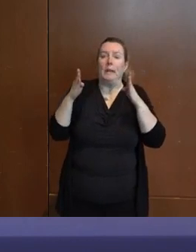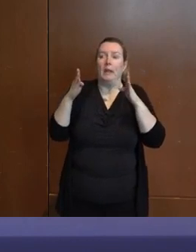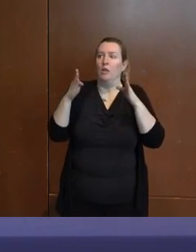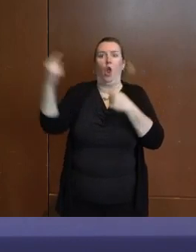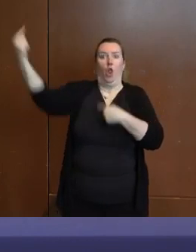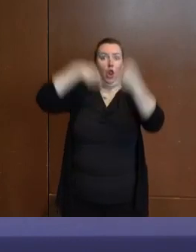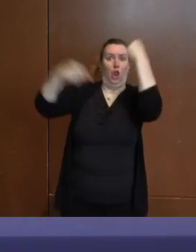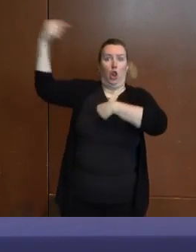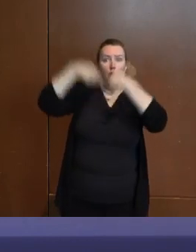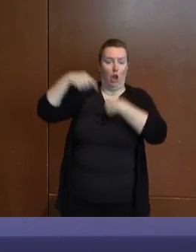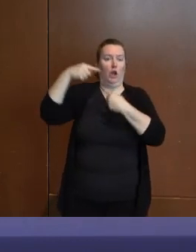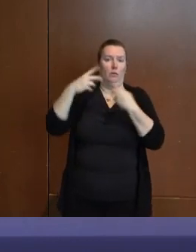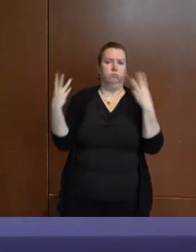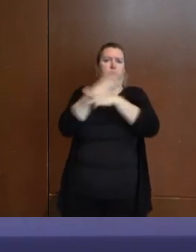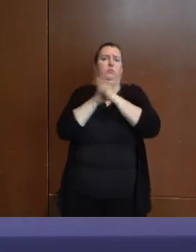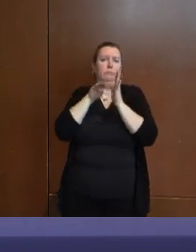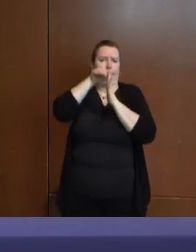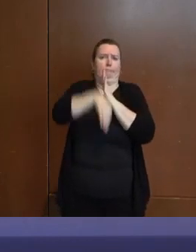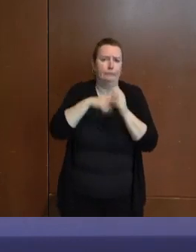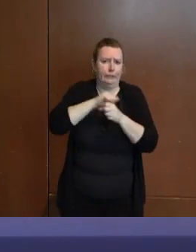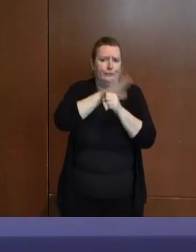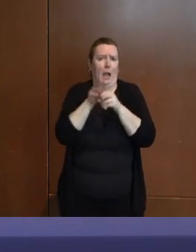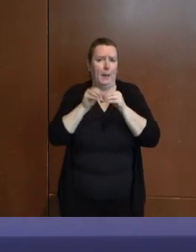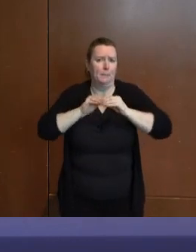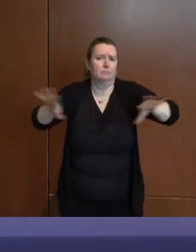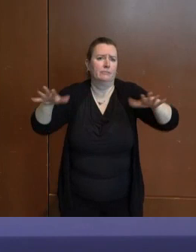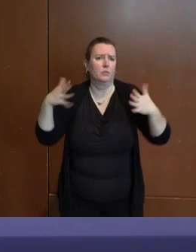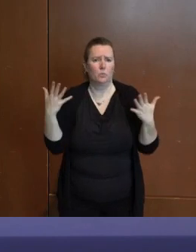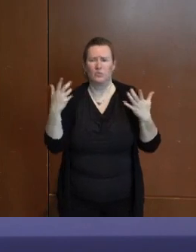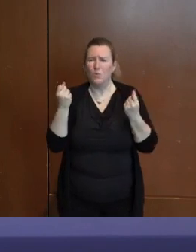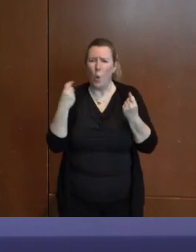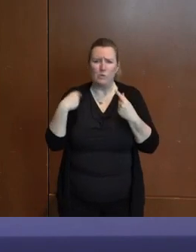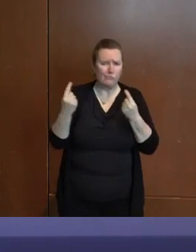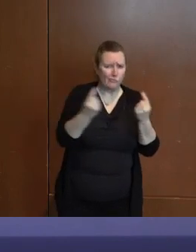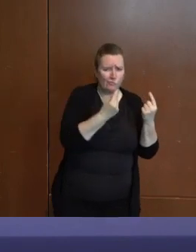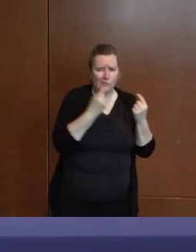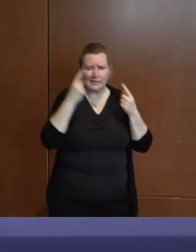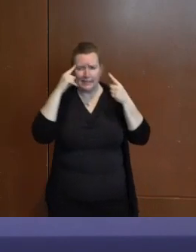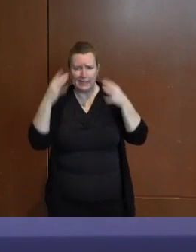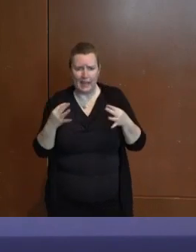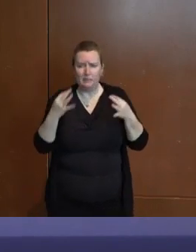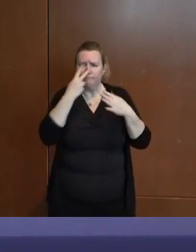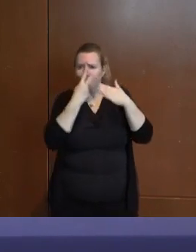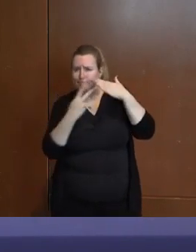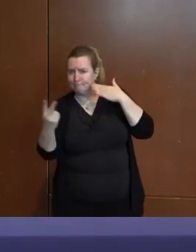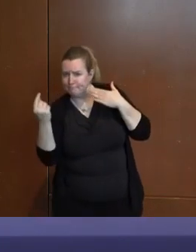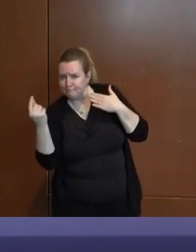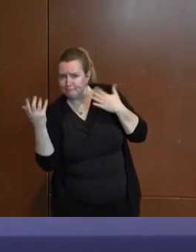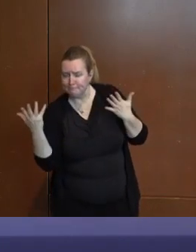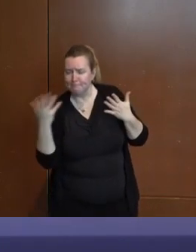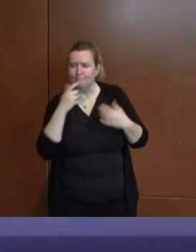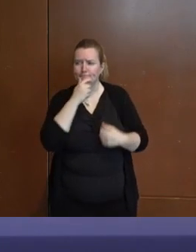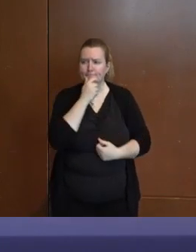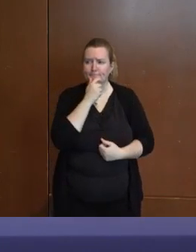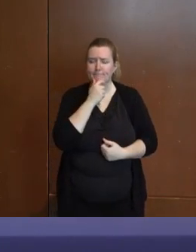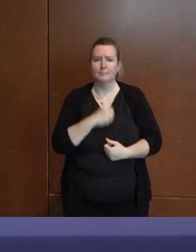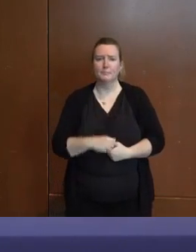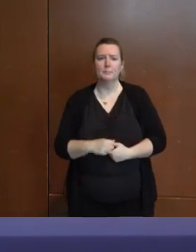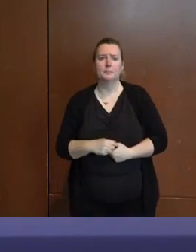So more on that as we sort of figure out exactly what that looks like down the road. But again, we're not going to pay this